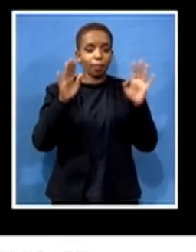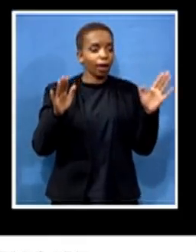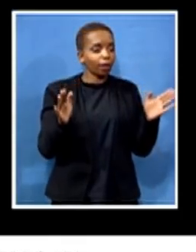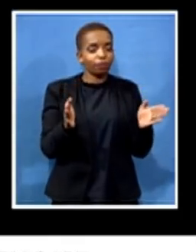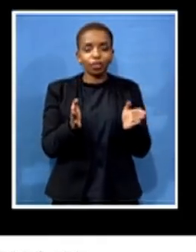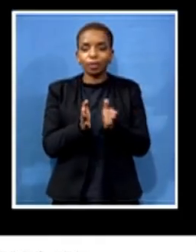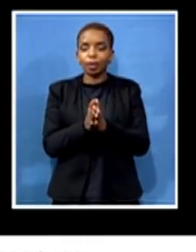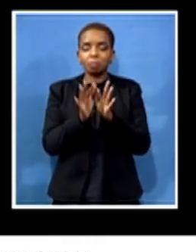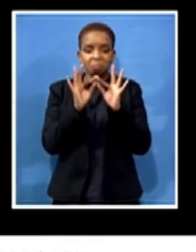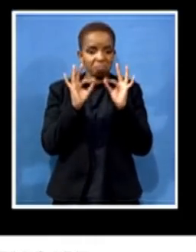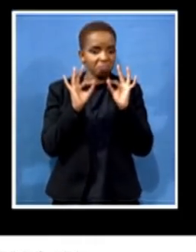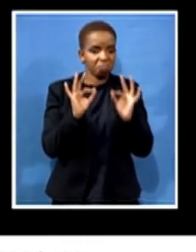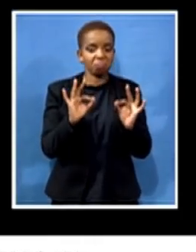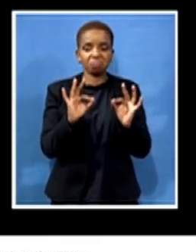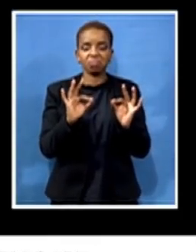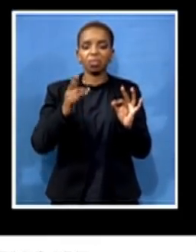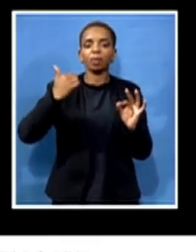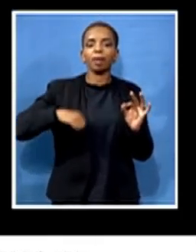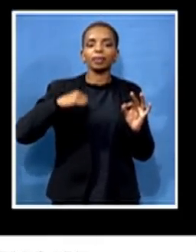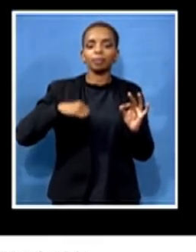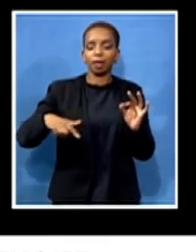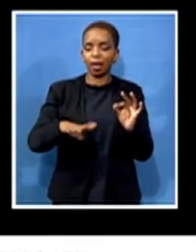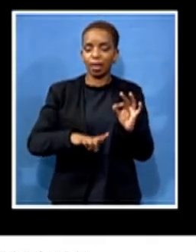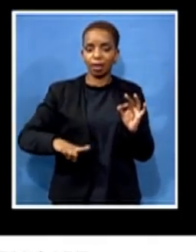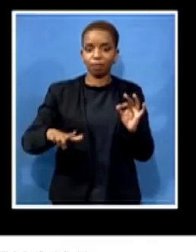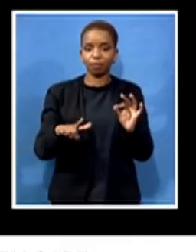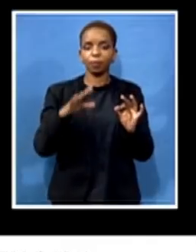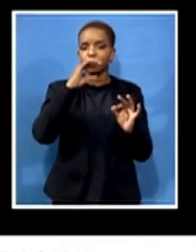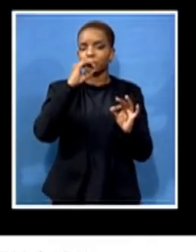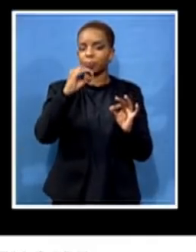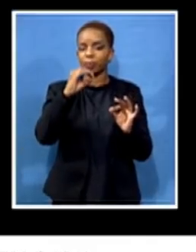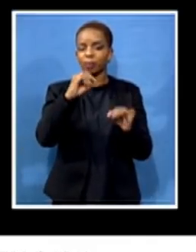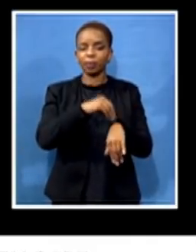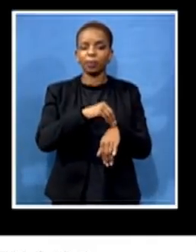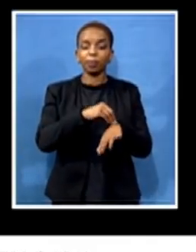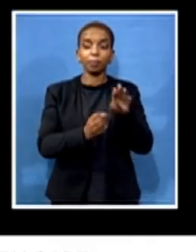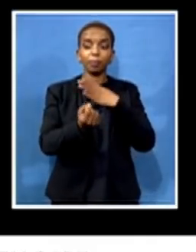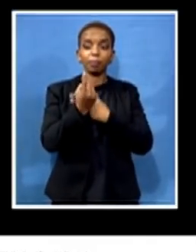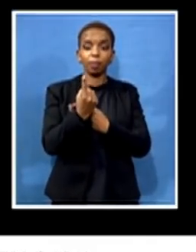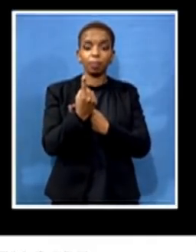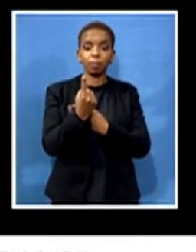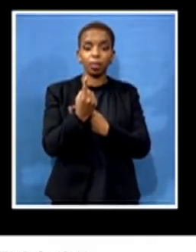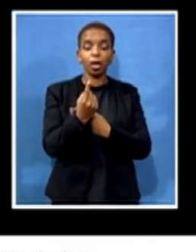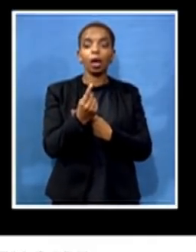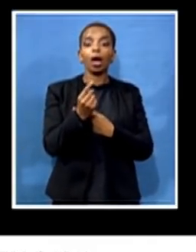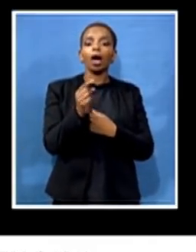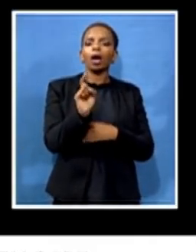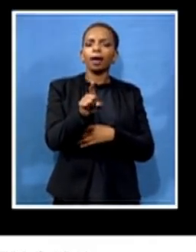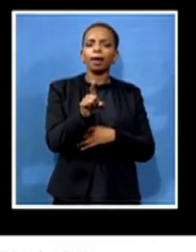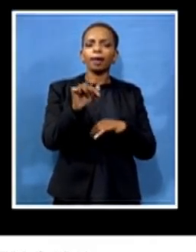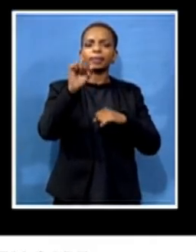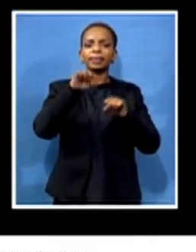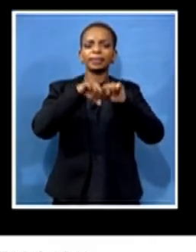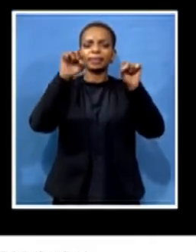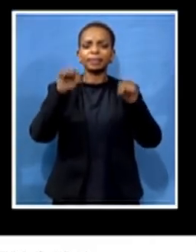on that score, I want to check what are those systems and structures that are in place to ensure that we attend to those